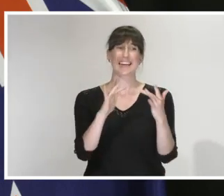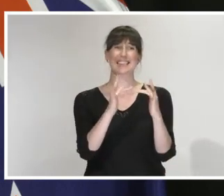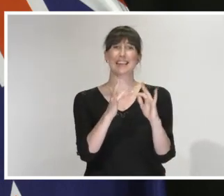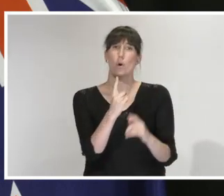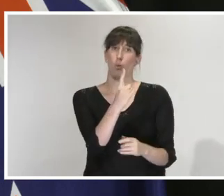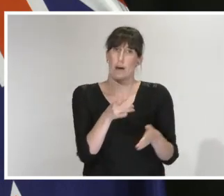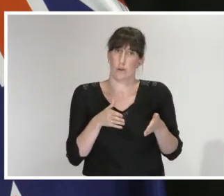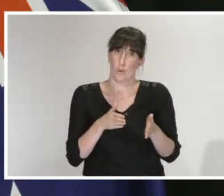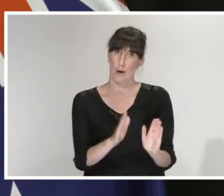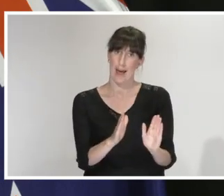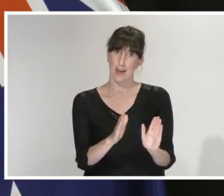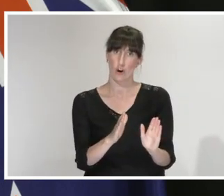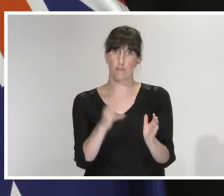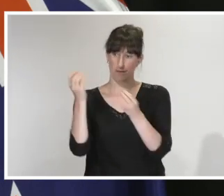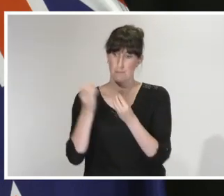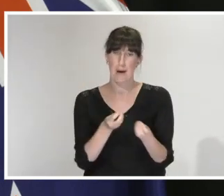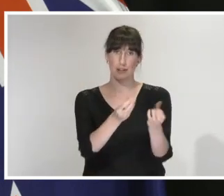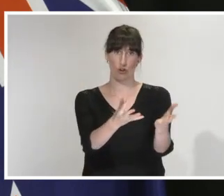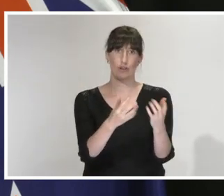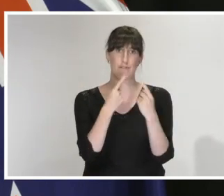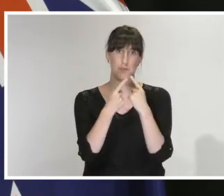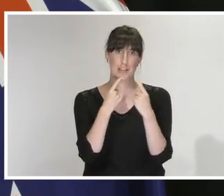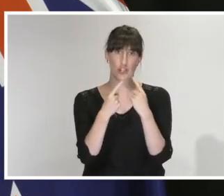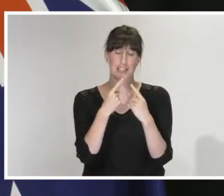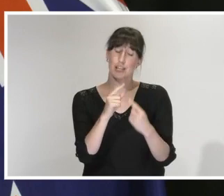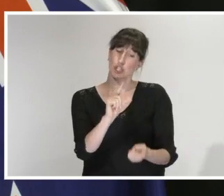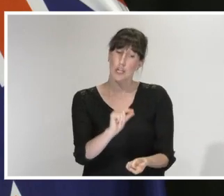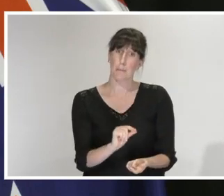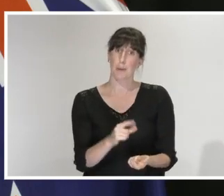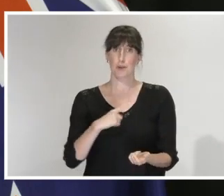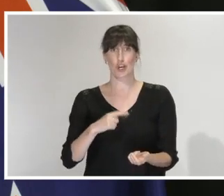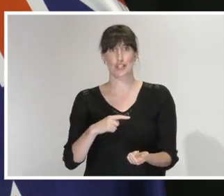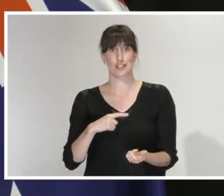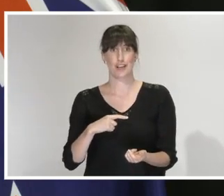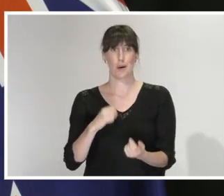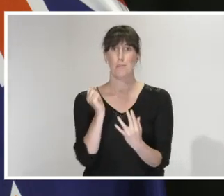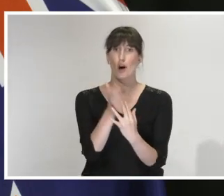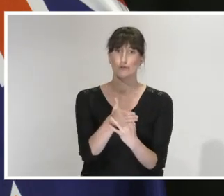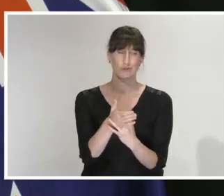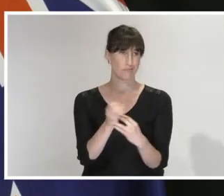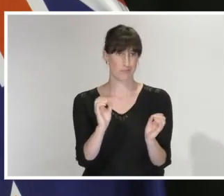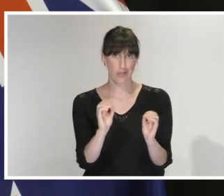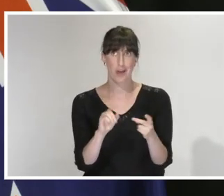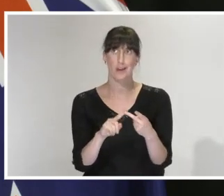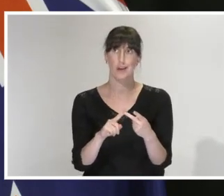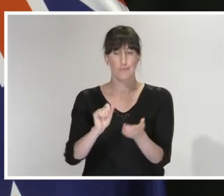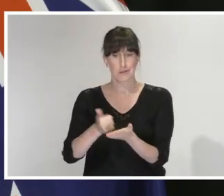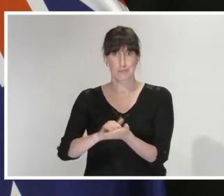conveying information to people. It's a bit cheaper in the sense that you don't have to post out materials and you don't have to print a whole lot of materials.